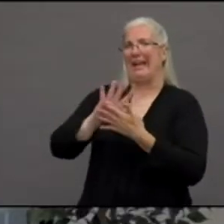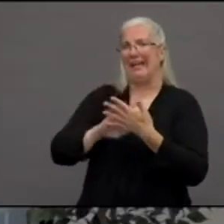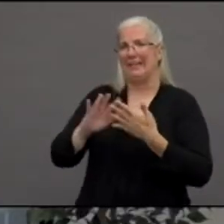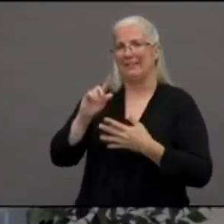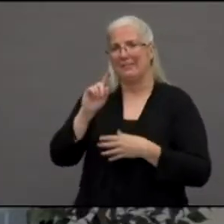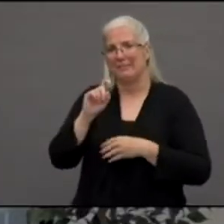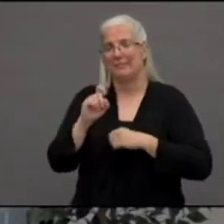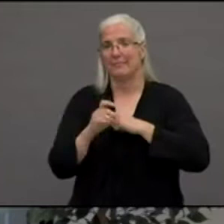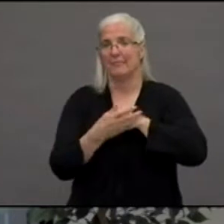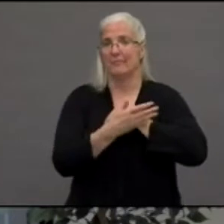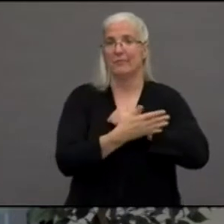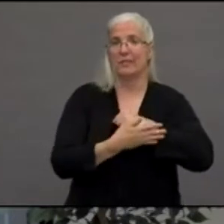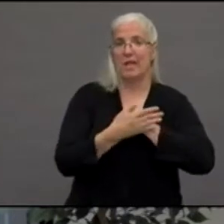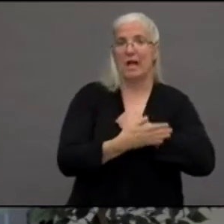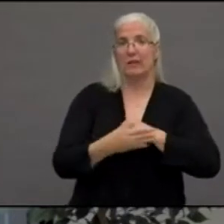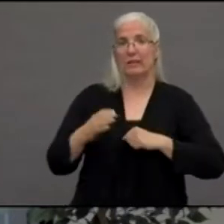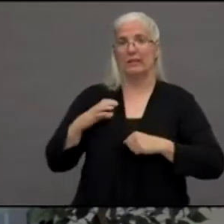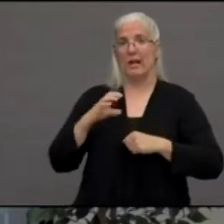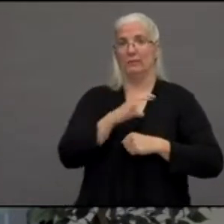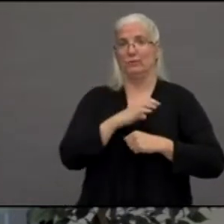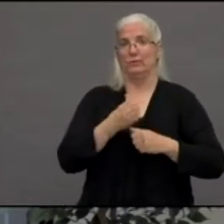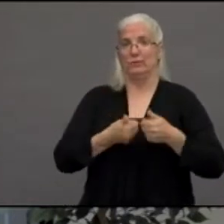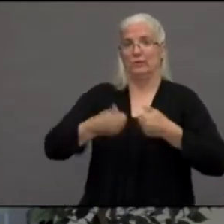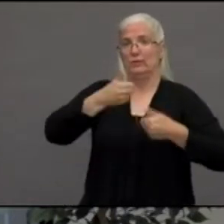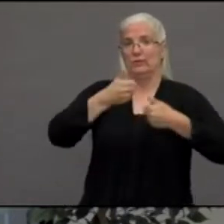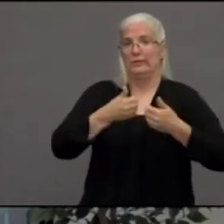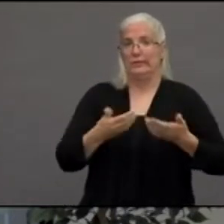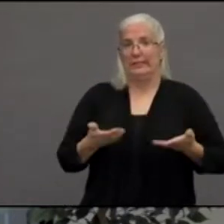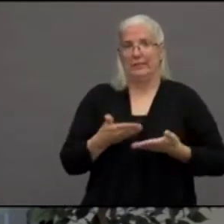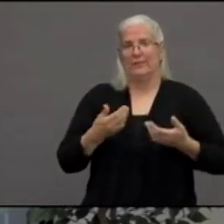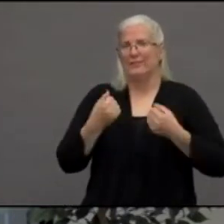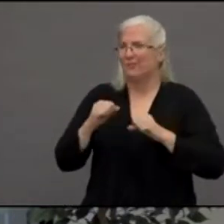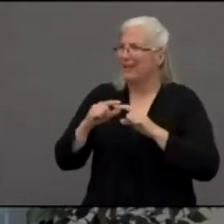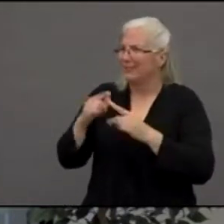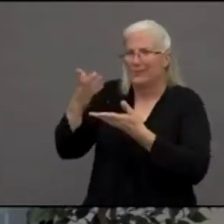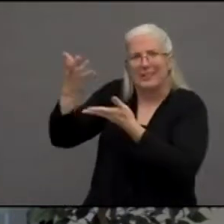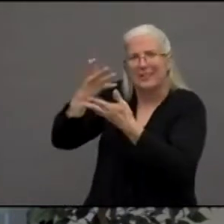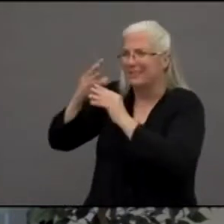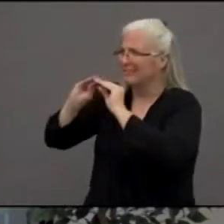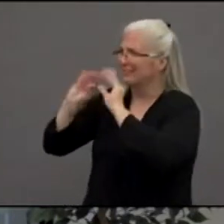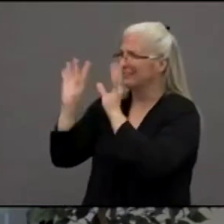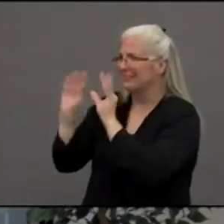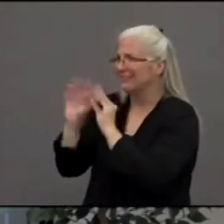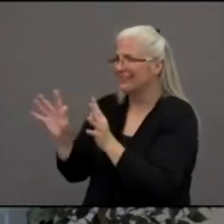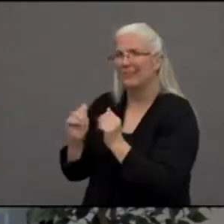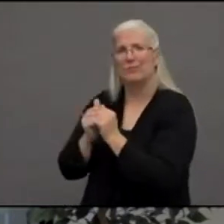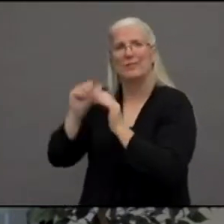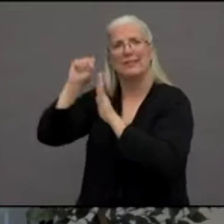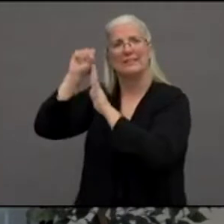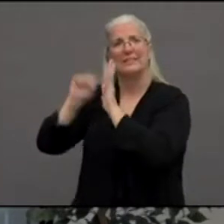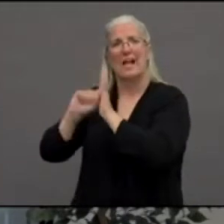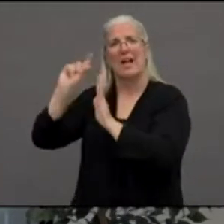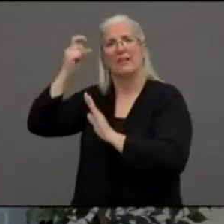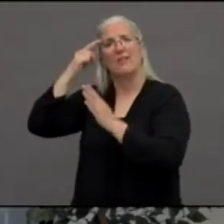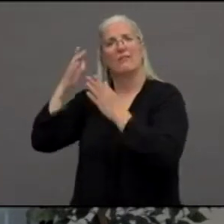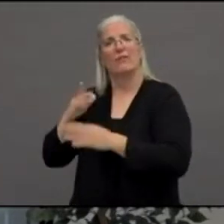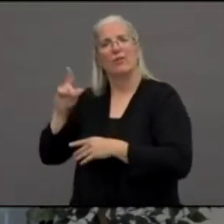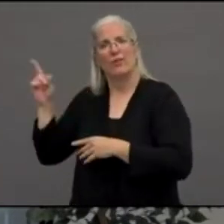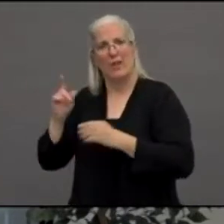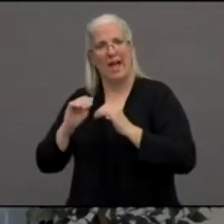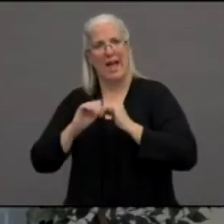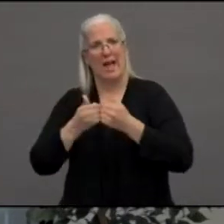reaching out to the state currently to make sure that we're clear on how those type of camps would be allowed to resume for the